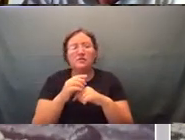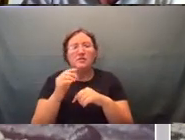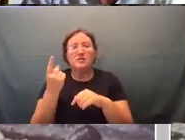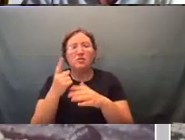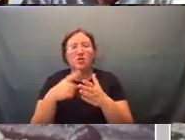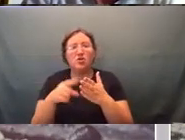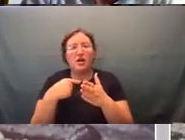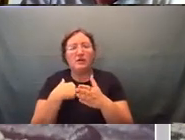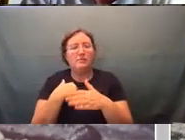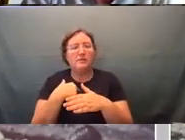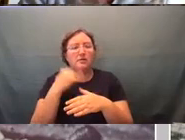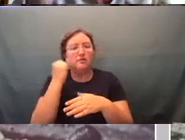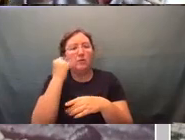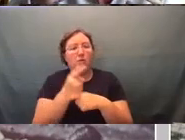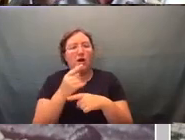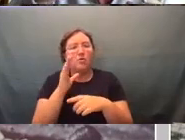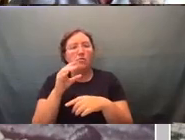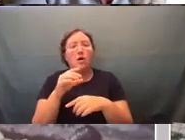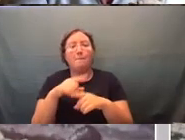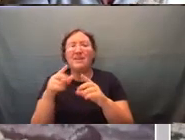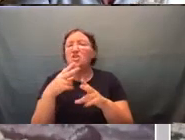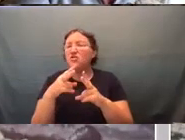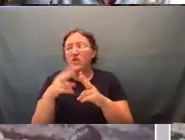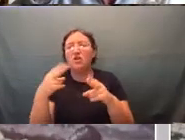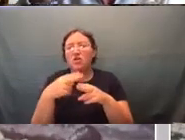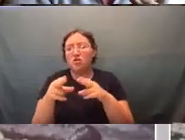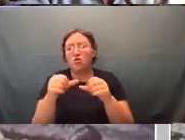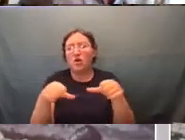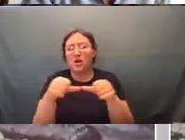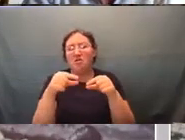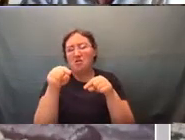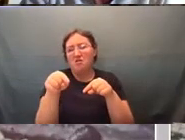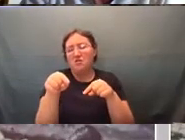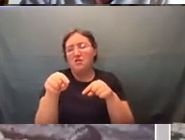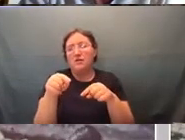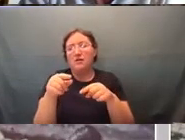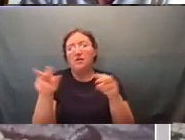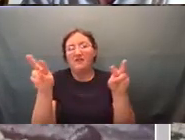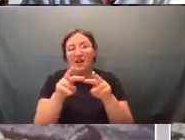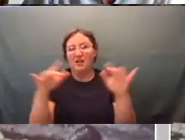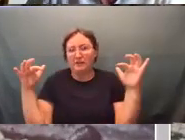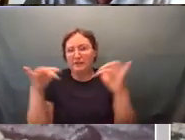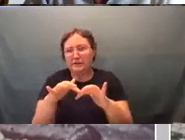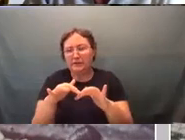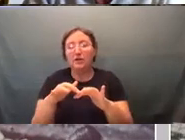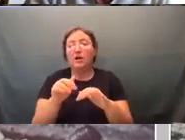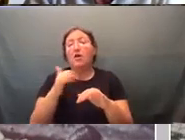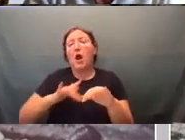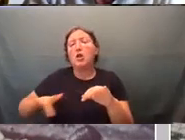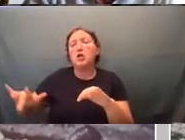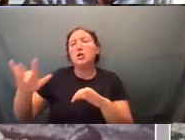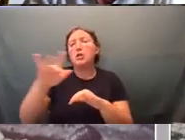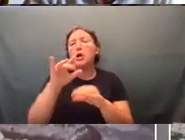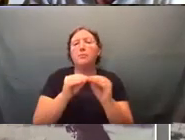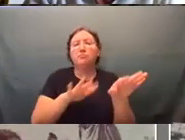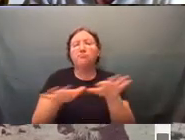some links. But yeah, it's a super short section of the park that all the action is at. And I would be remiss if